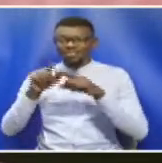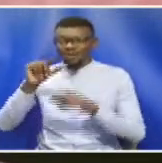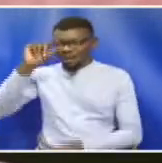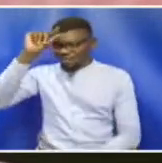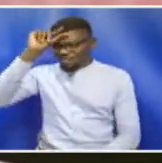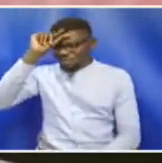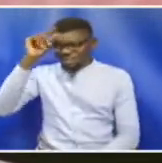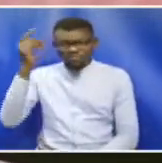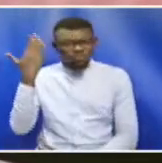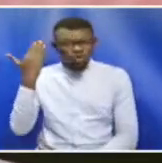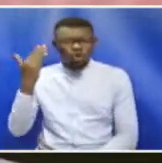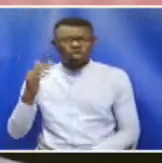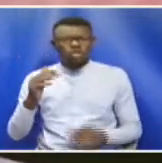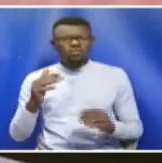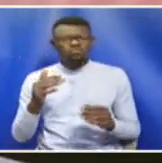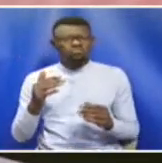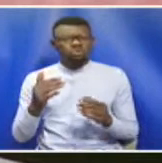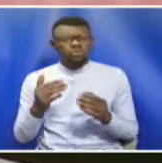anauliza maswali.